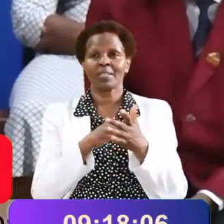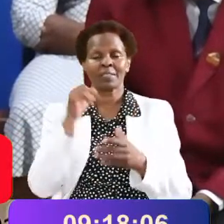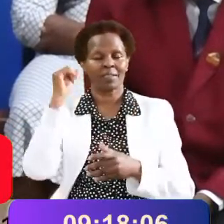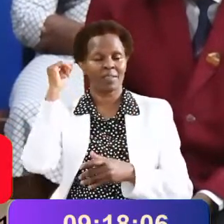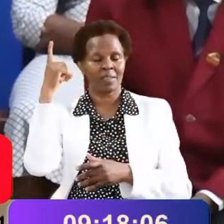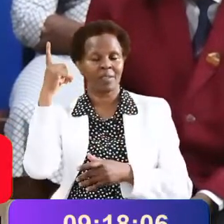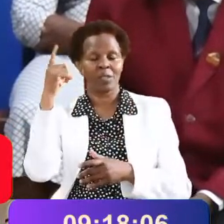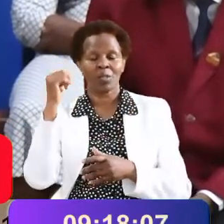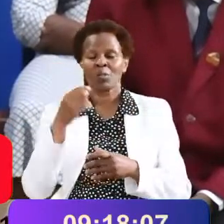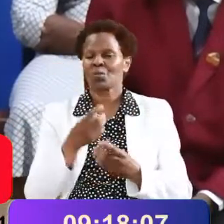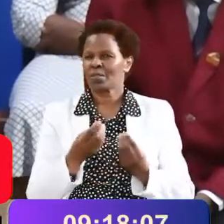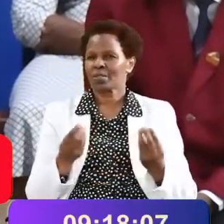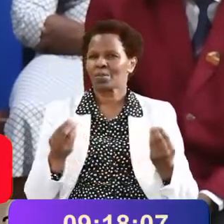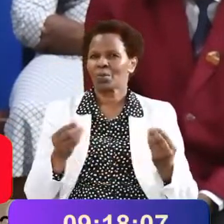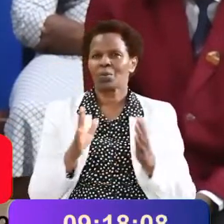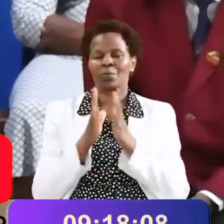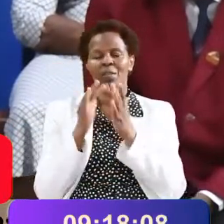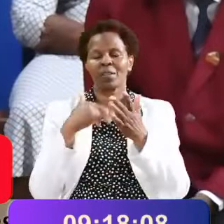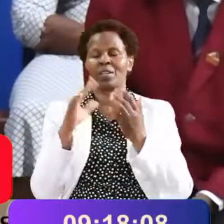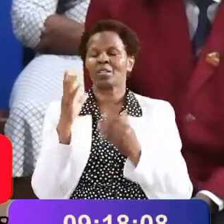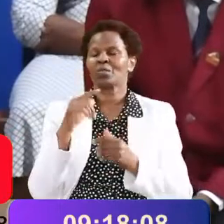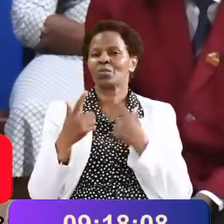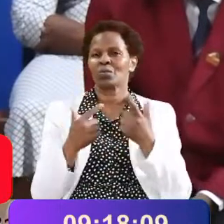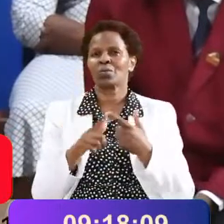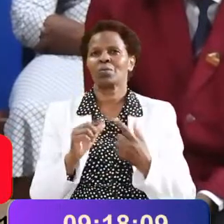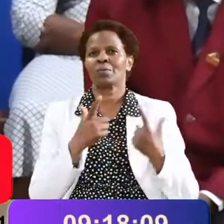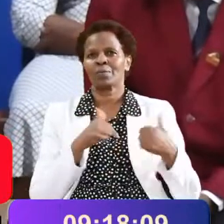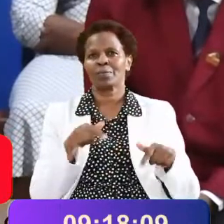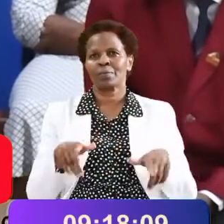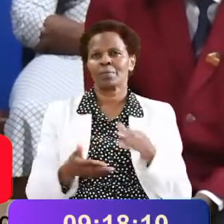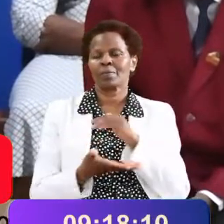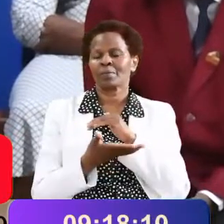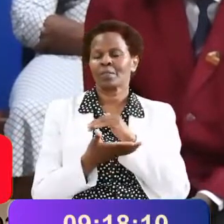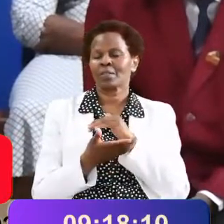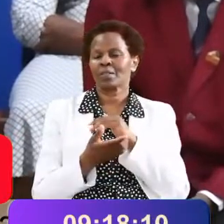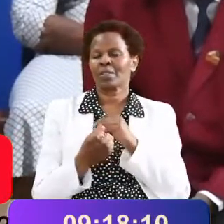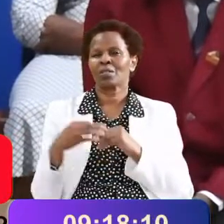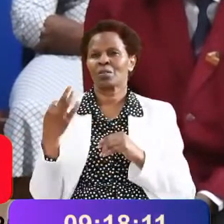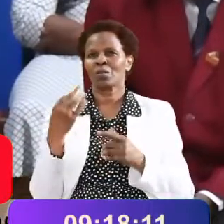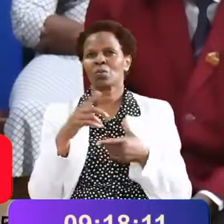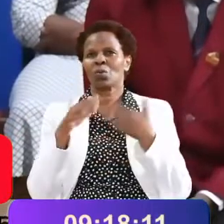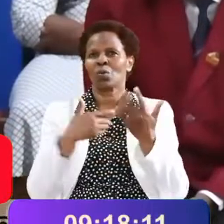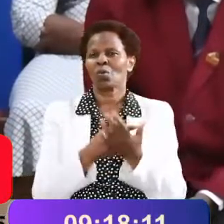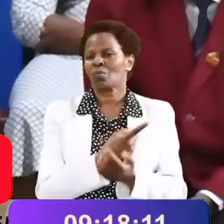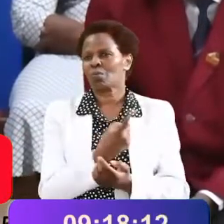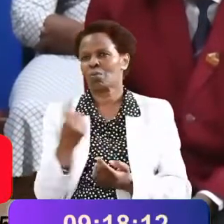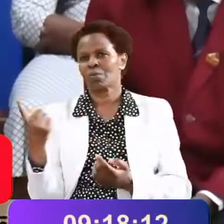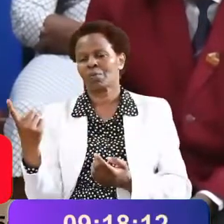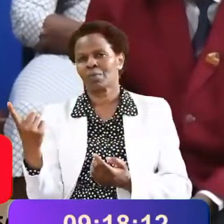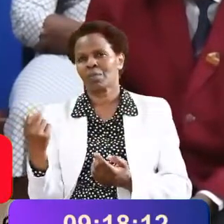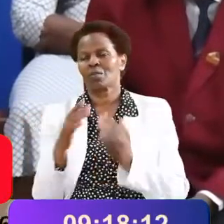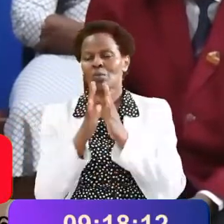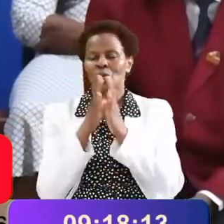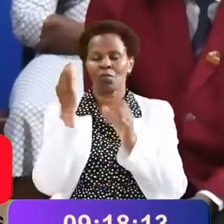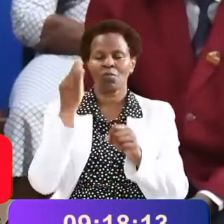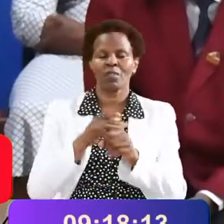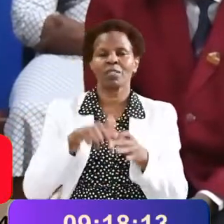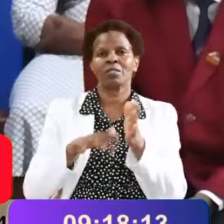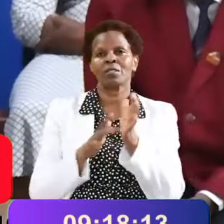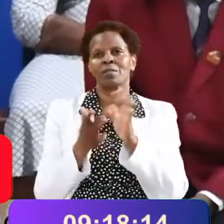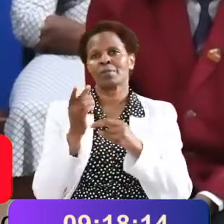simple. We pray that you may speak to our hearts this morning and minister to each one of us. For this is a prayer of faith in Jesus'